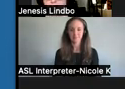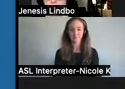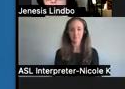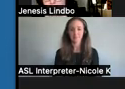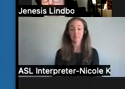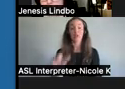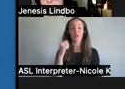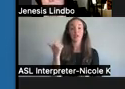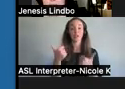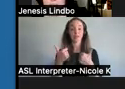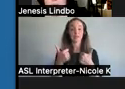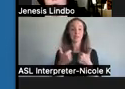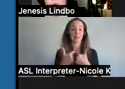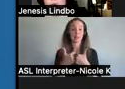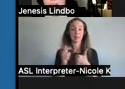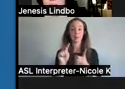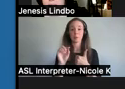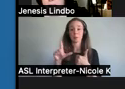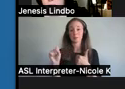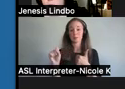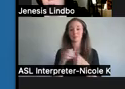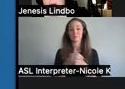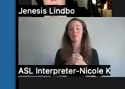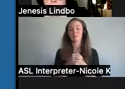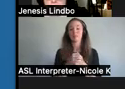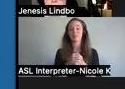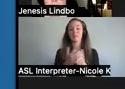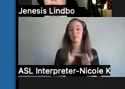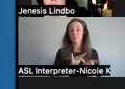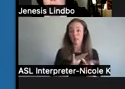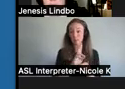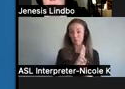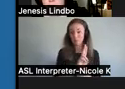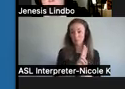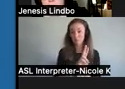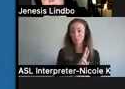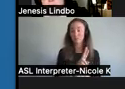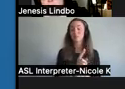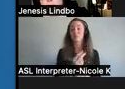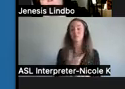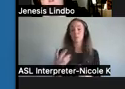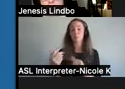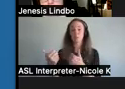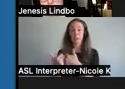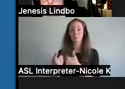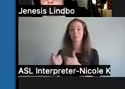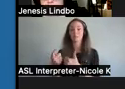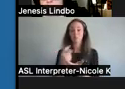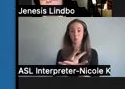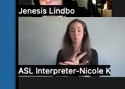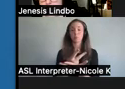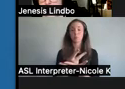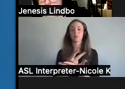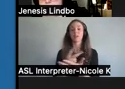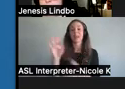Additional gaming tools. So looking at it for medical use, there are a few games that are approved for medical use by